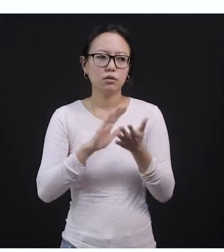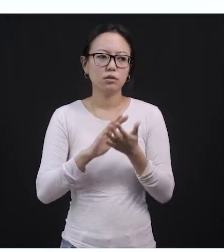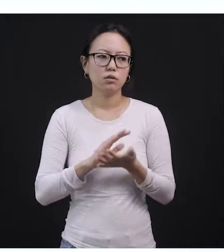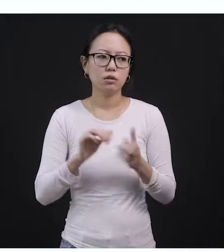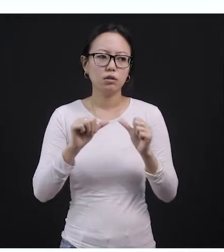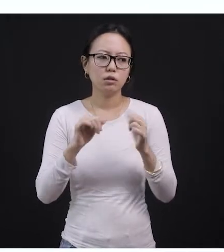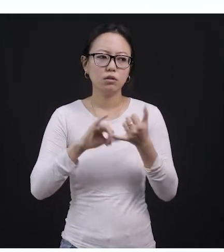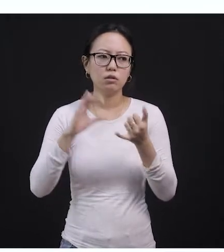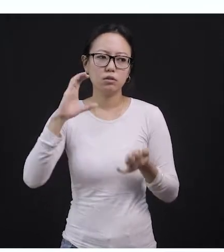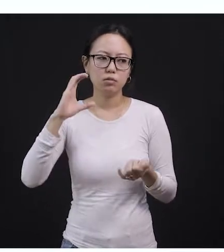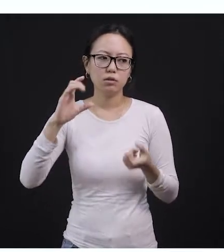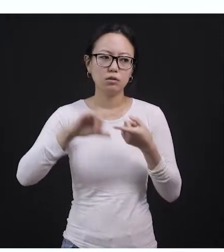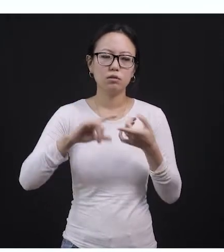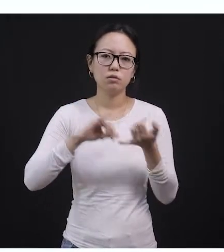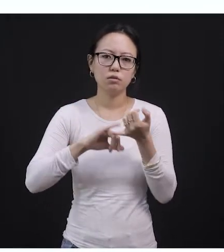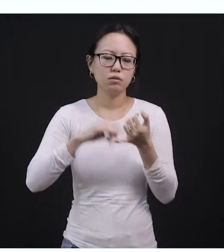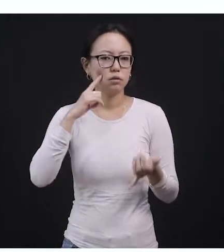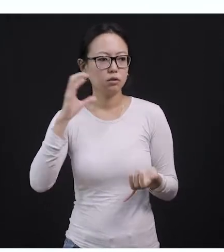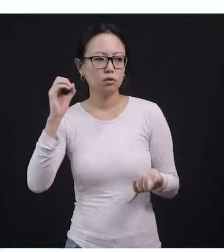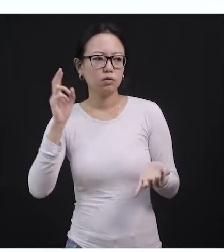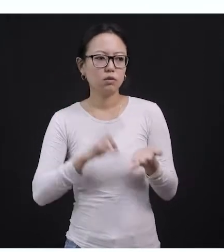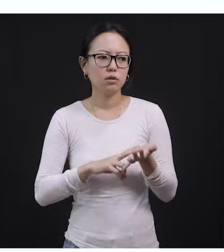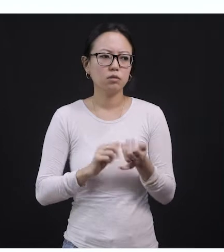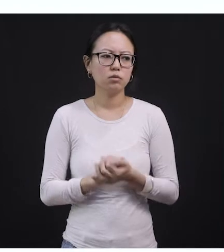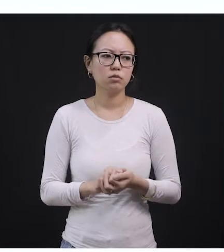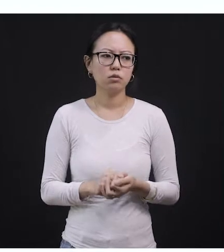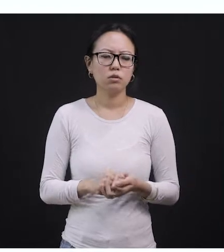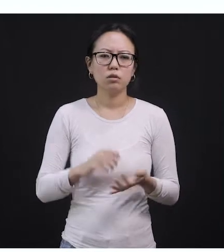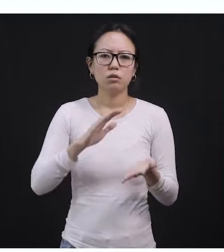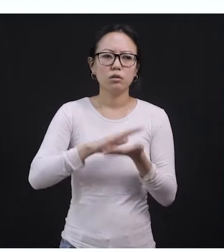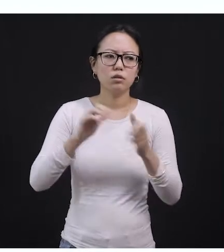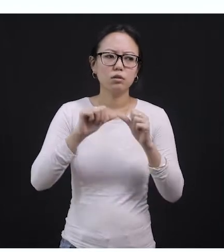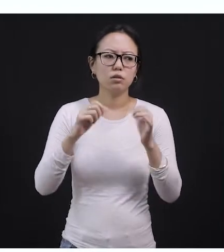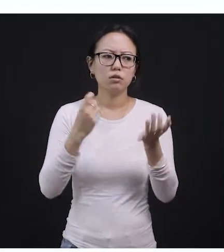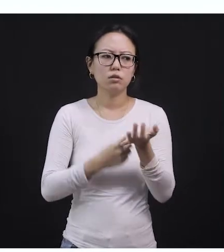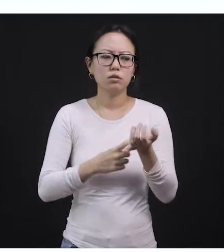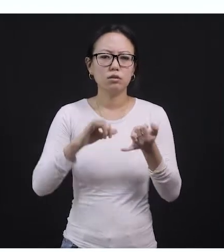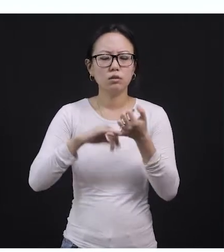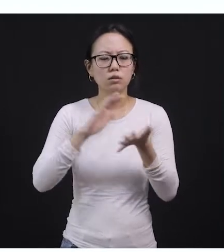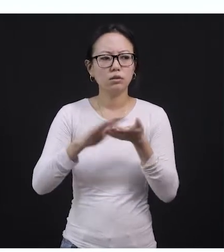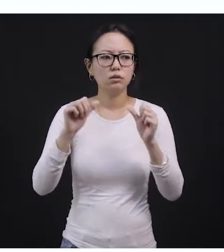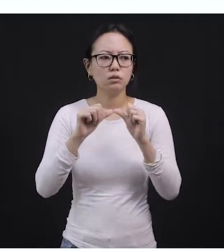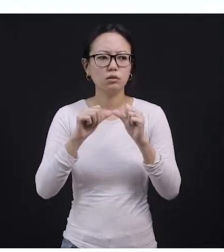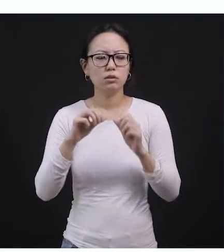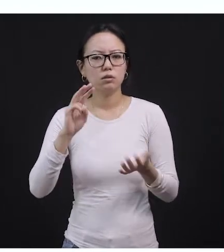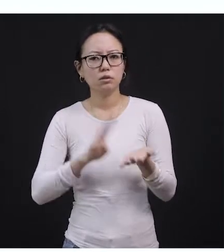learning, Harsha, a follower of Buddhism, Huensang's account,